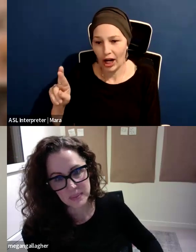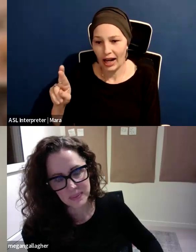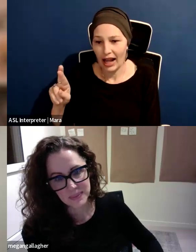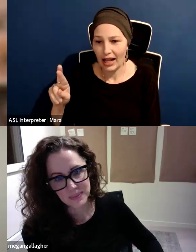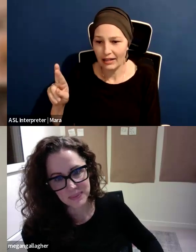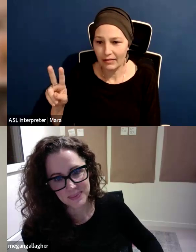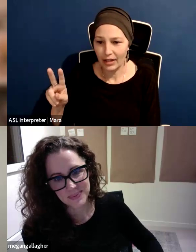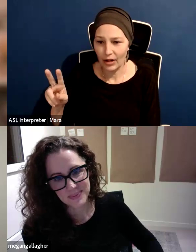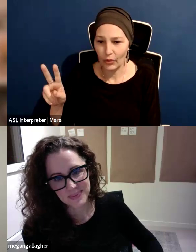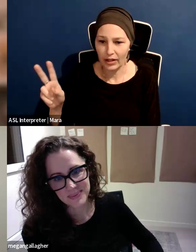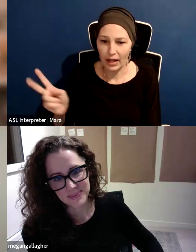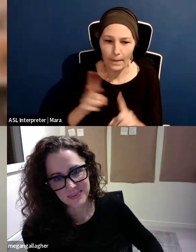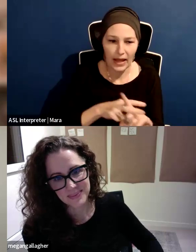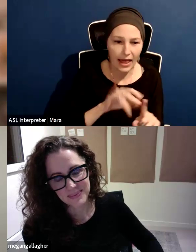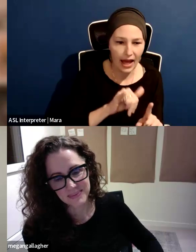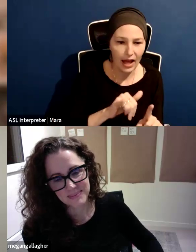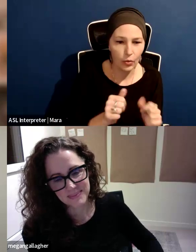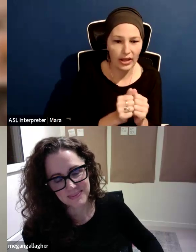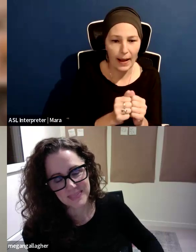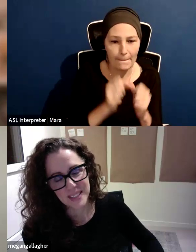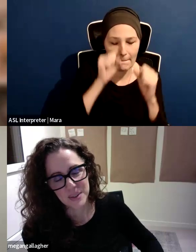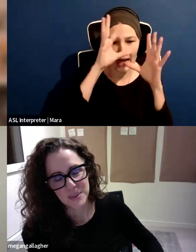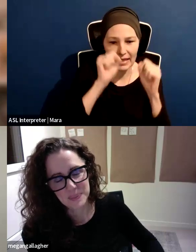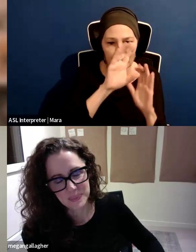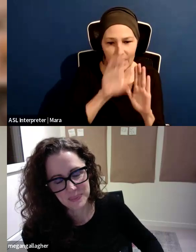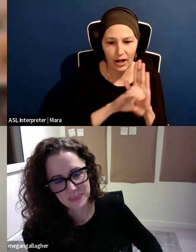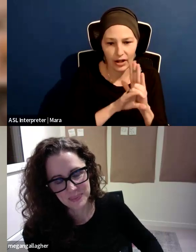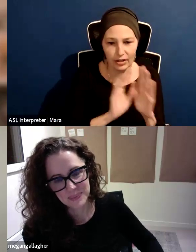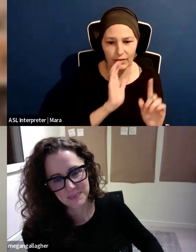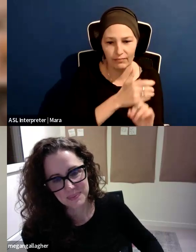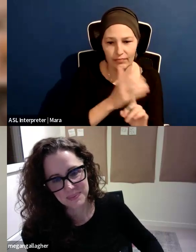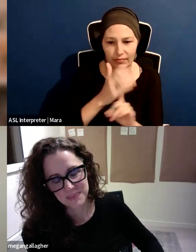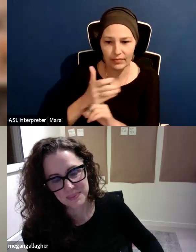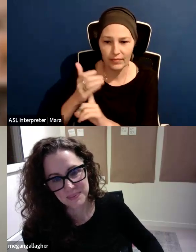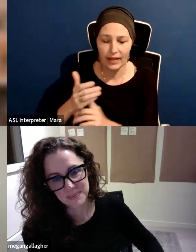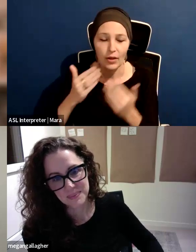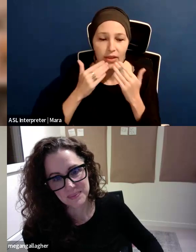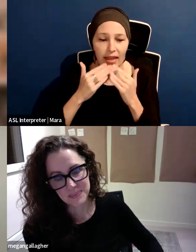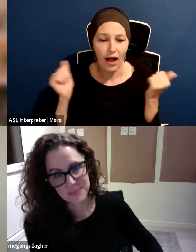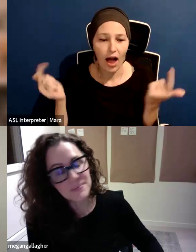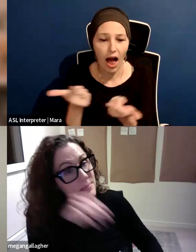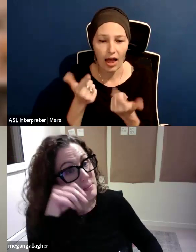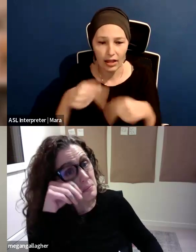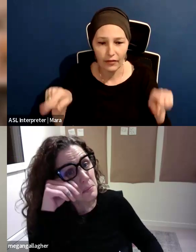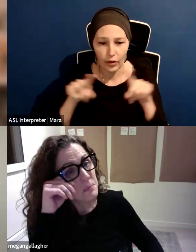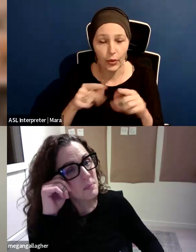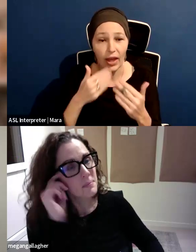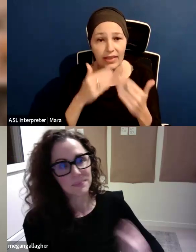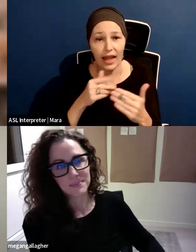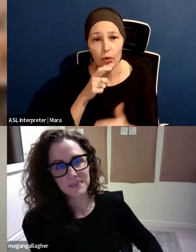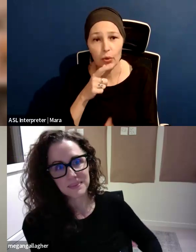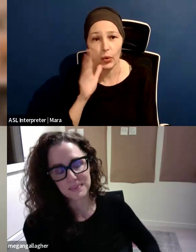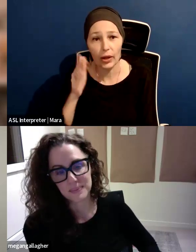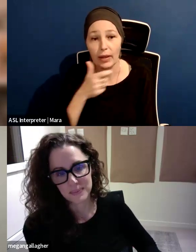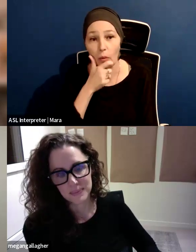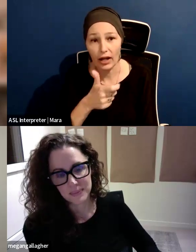amazing characters, embody it. So I just want to, thank all of you and thank everyone who will be watching this. And